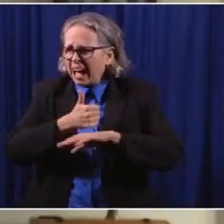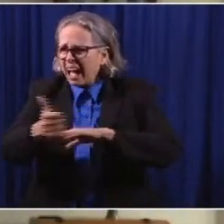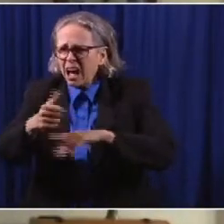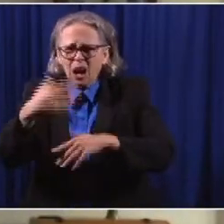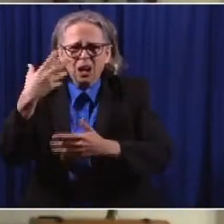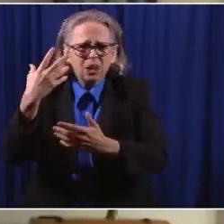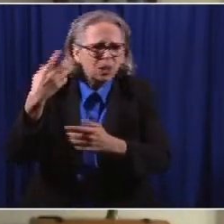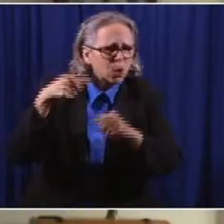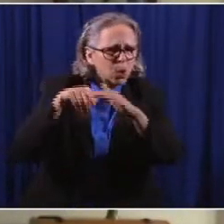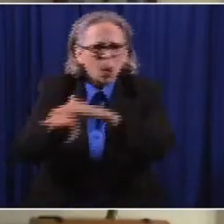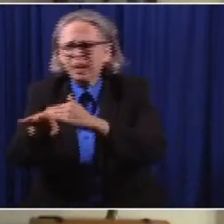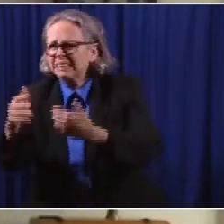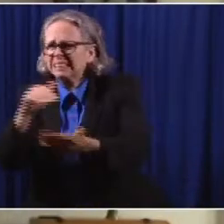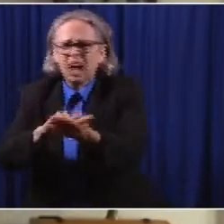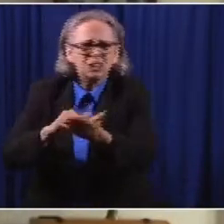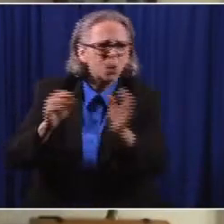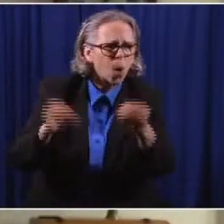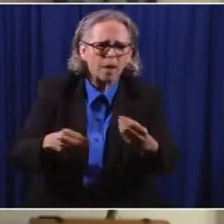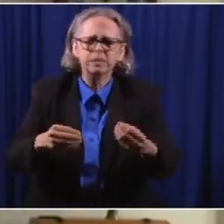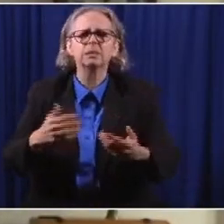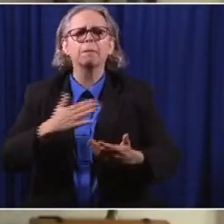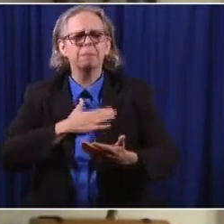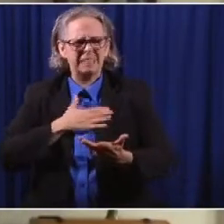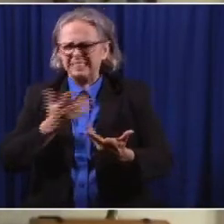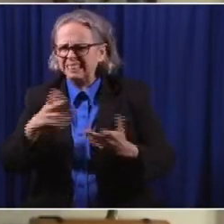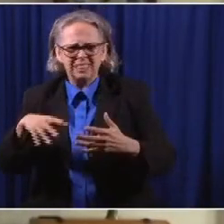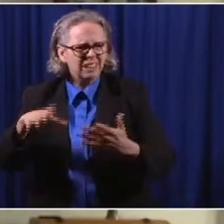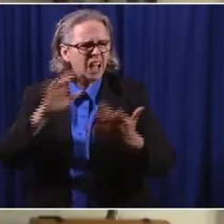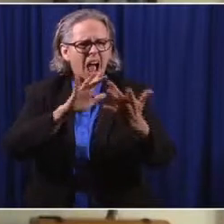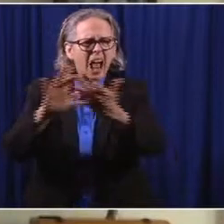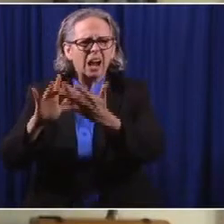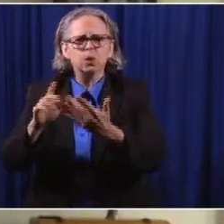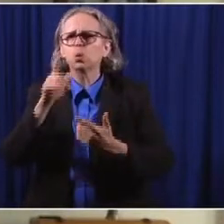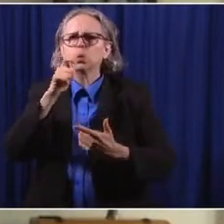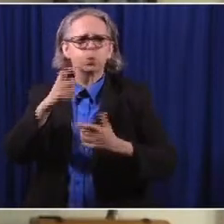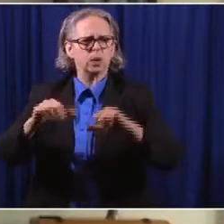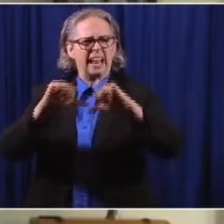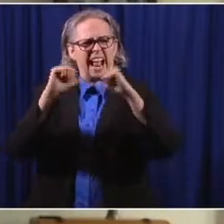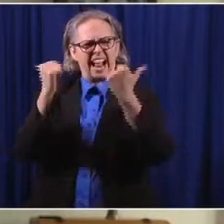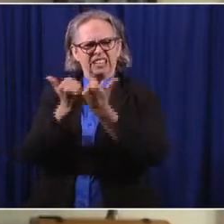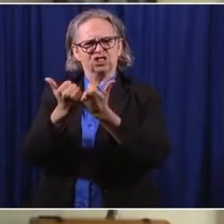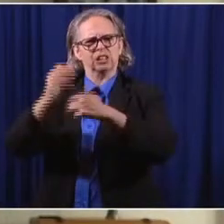area agency on aging at